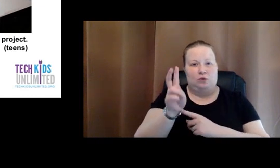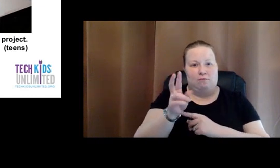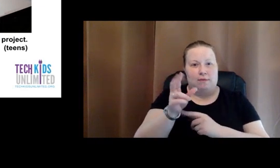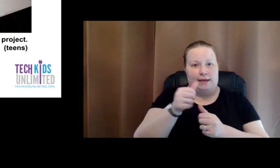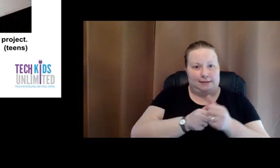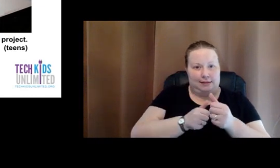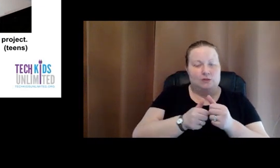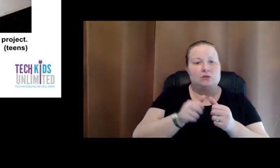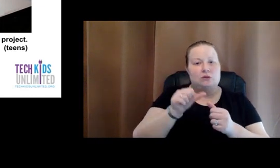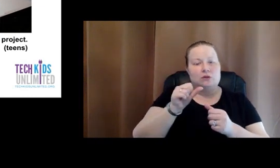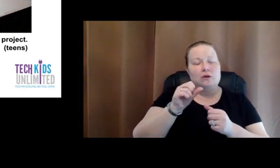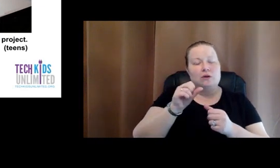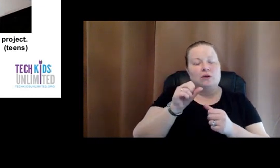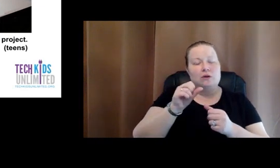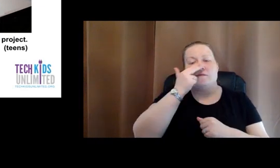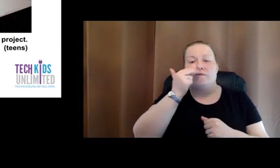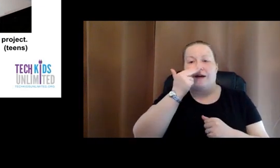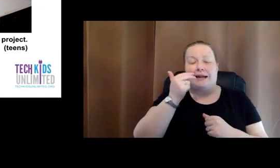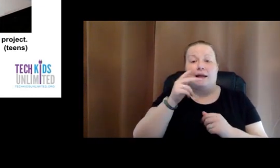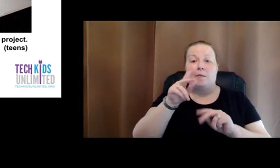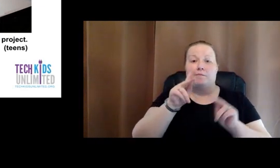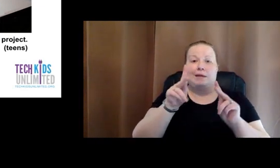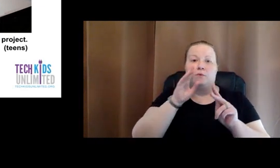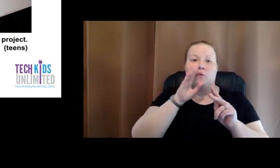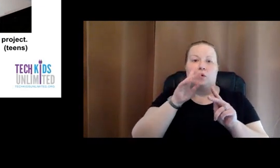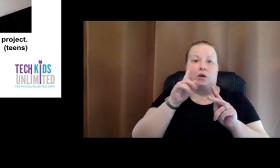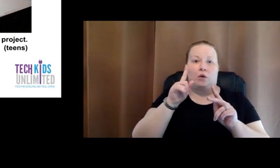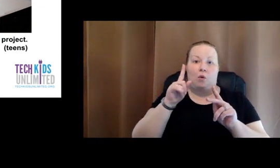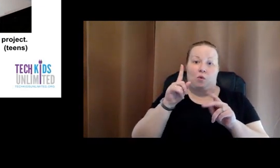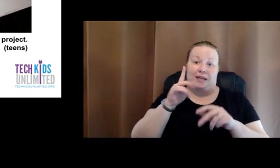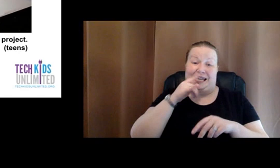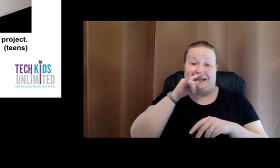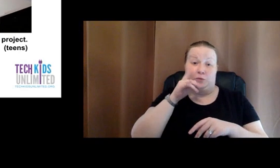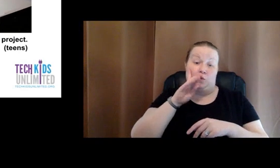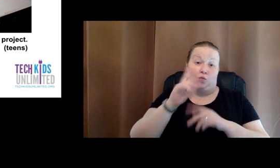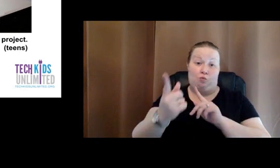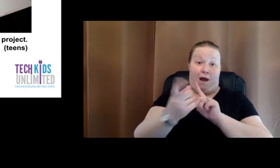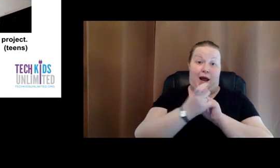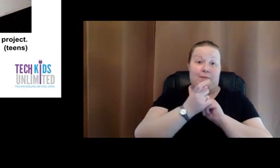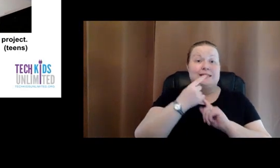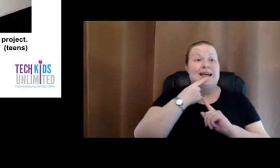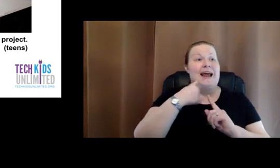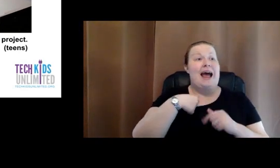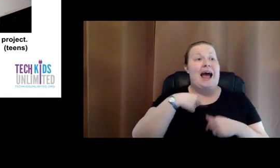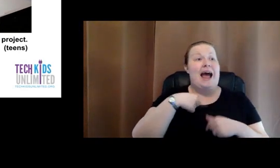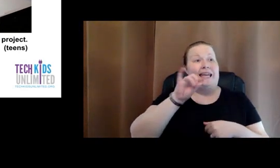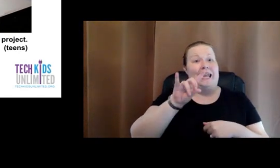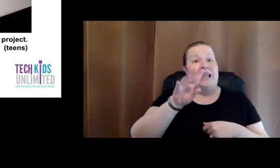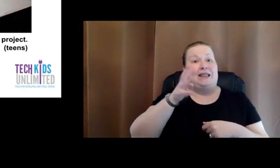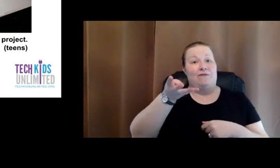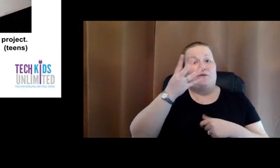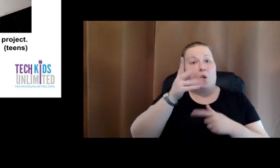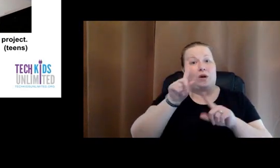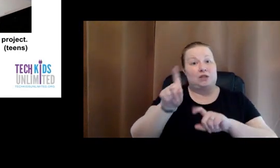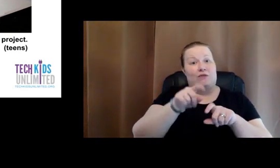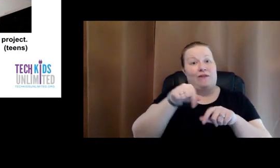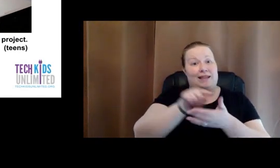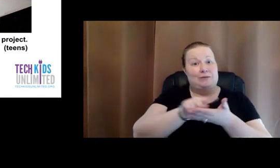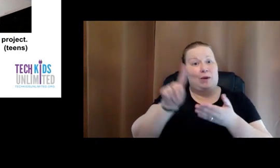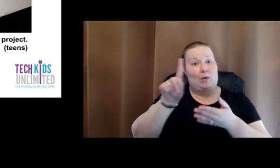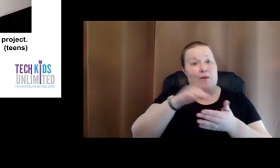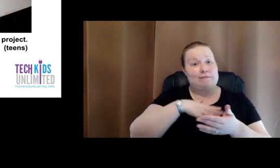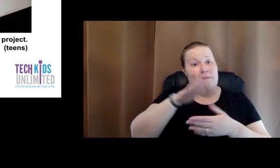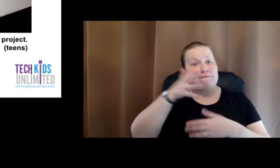survey. It was pretty funny, like the people would the kids would run up to us and say, like, I did the 4 surveys this week, where's my